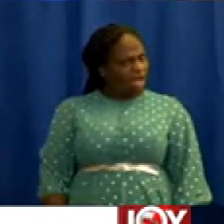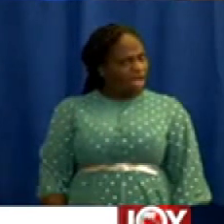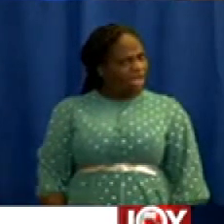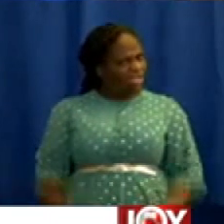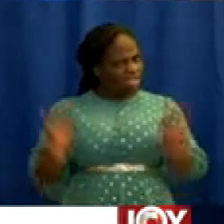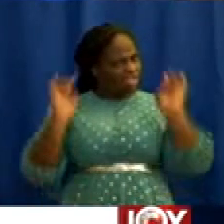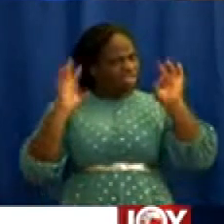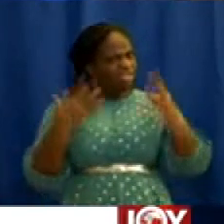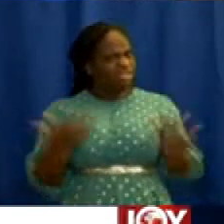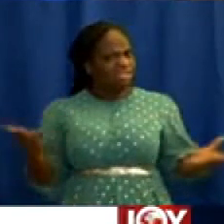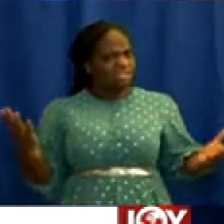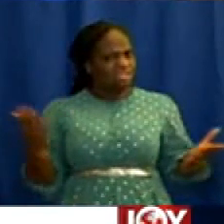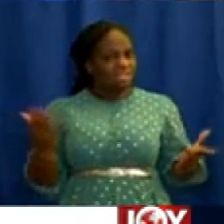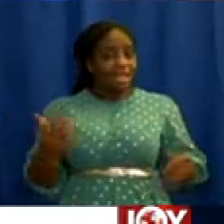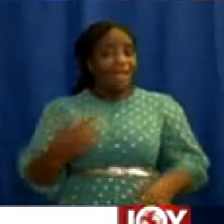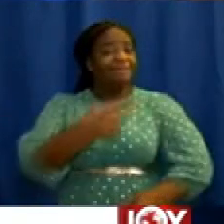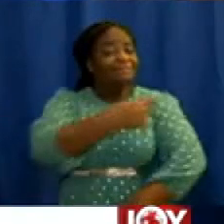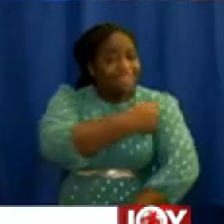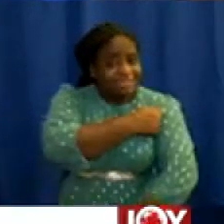outrageous claim.